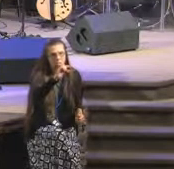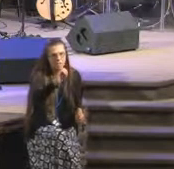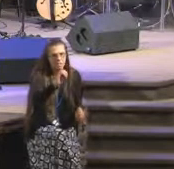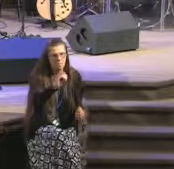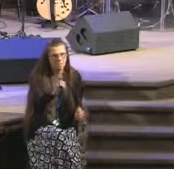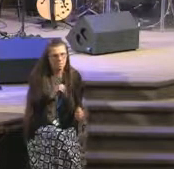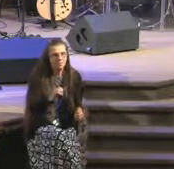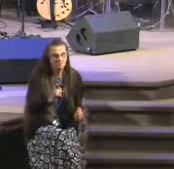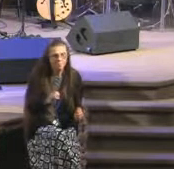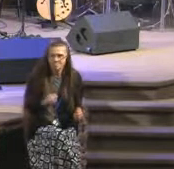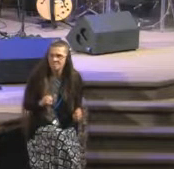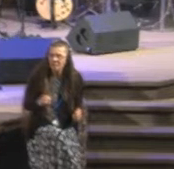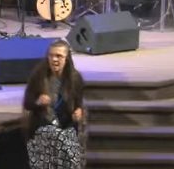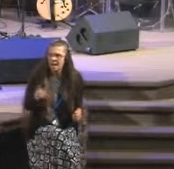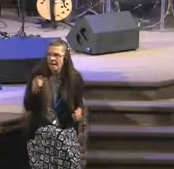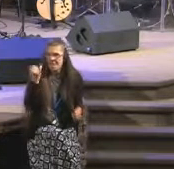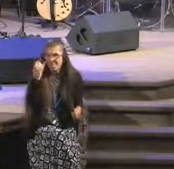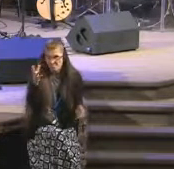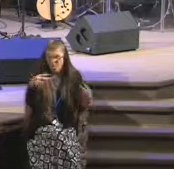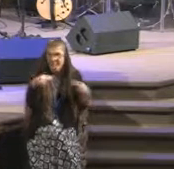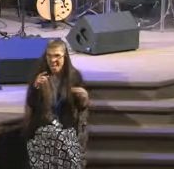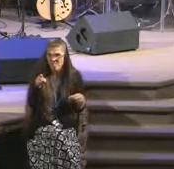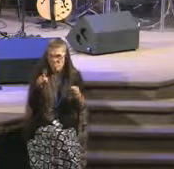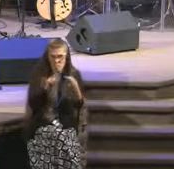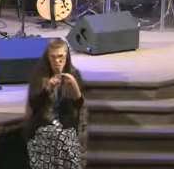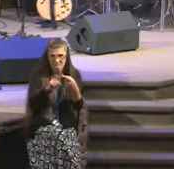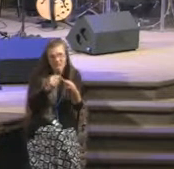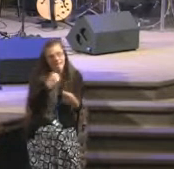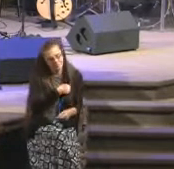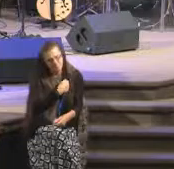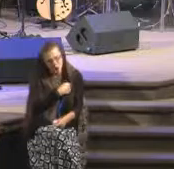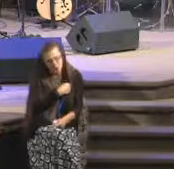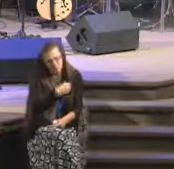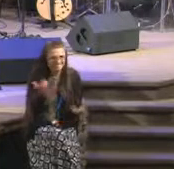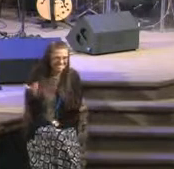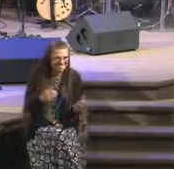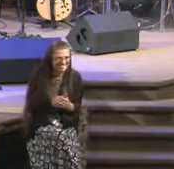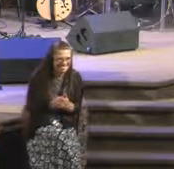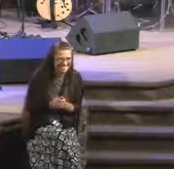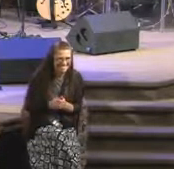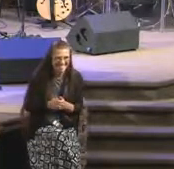Unless one of y'all have one, I apologize right now because I am offending you.